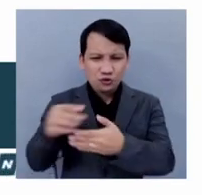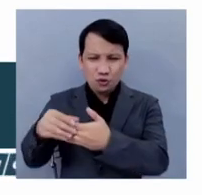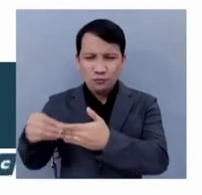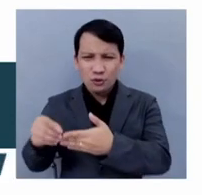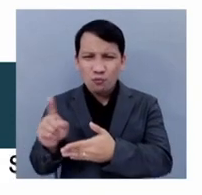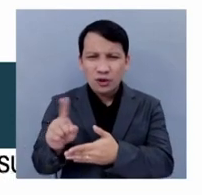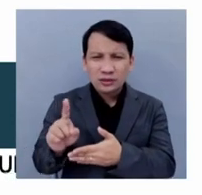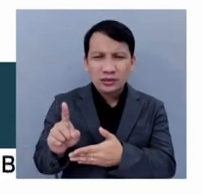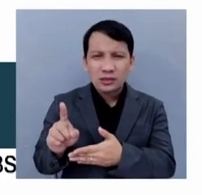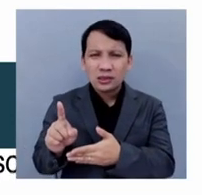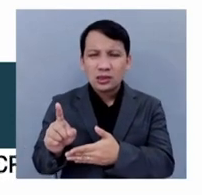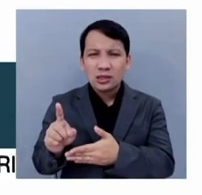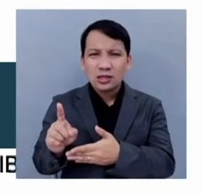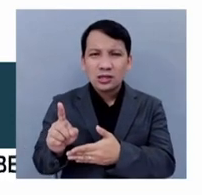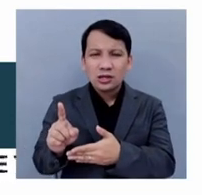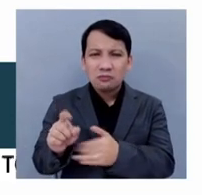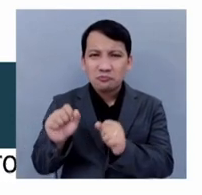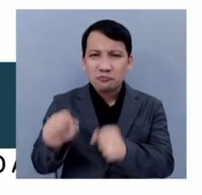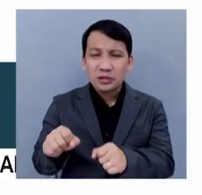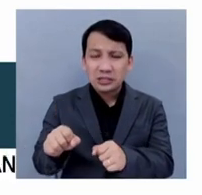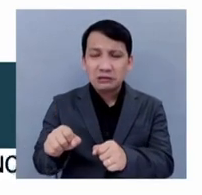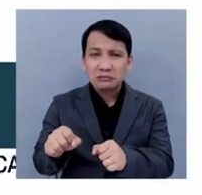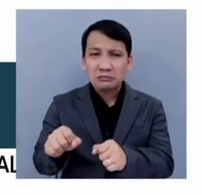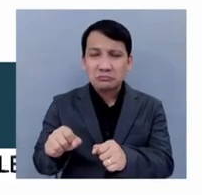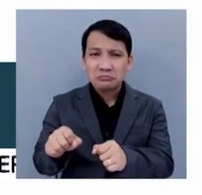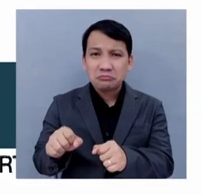billion in potential